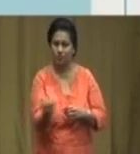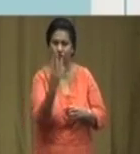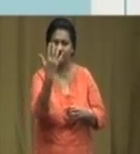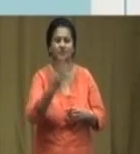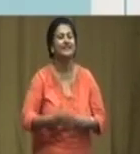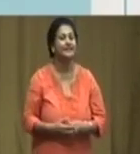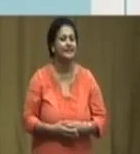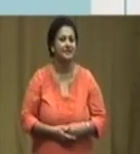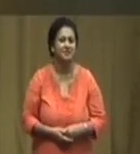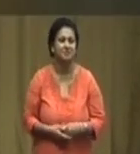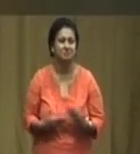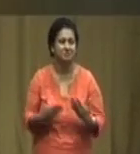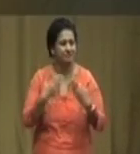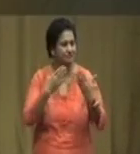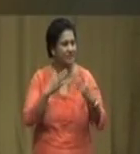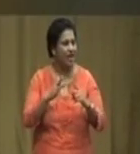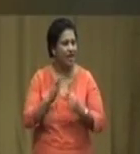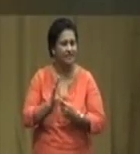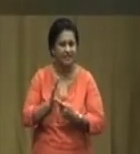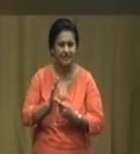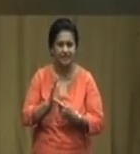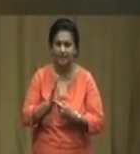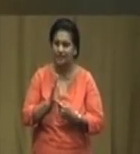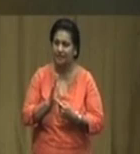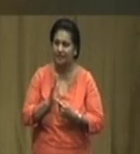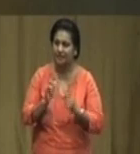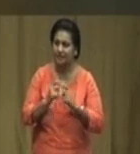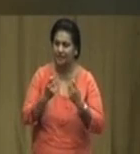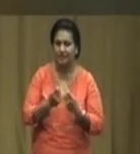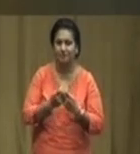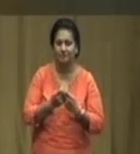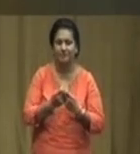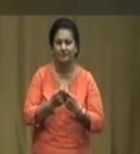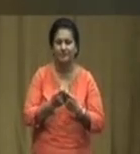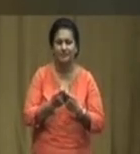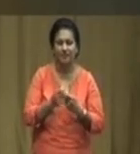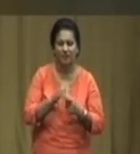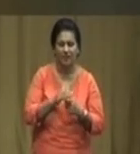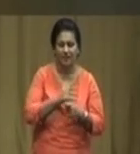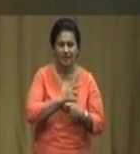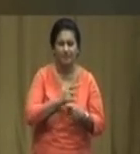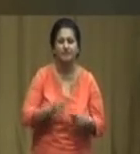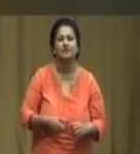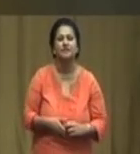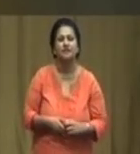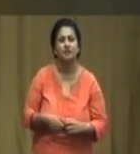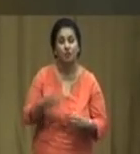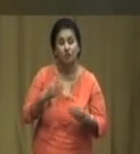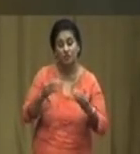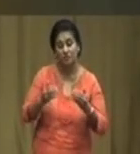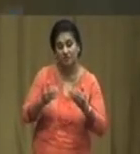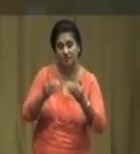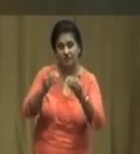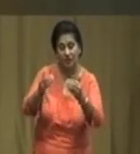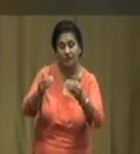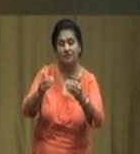team and to ITS for helping us develop that and put together what is a really nice L&T website now as well. And that's one thing we want to try and do going forward, is build from